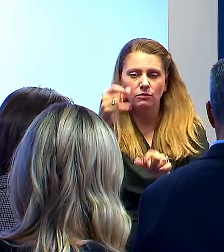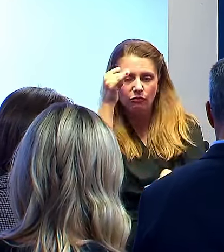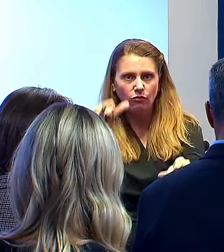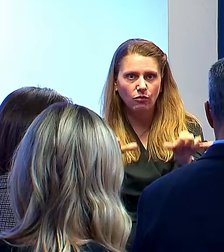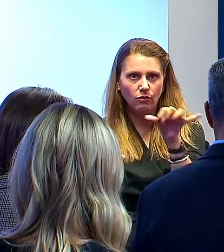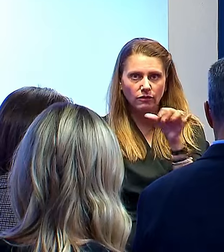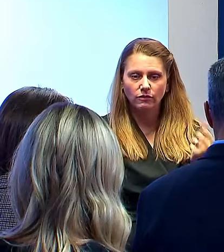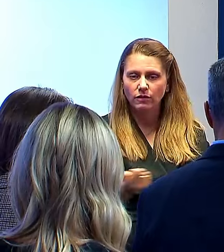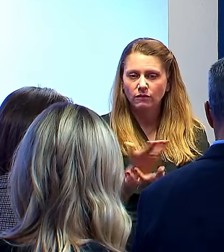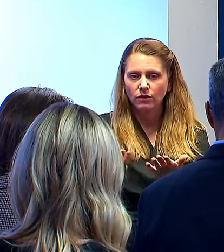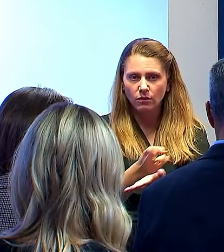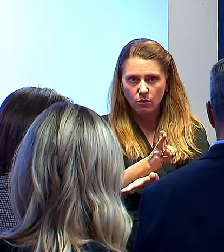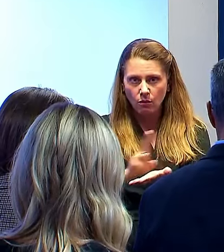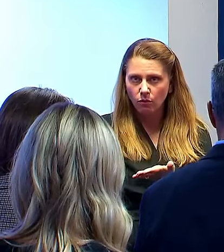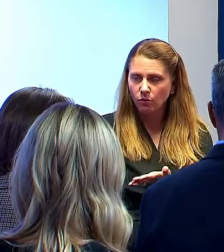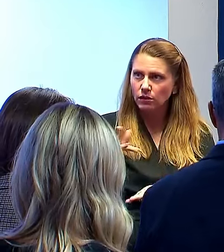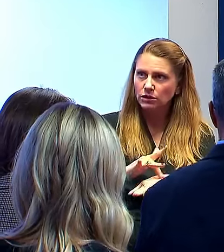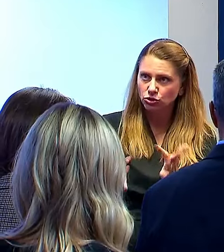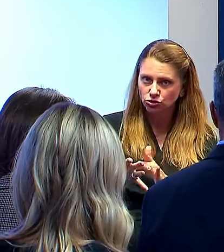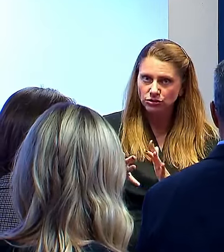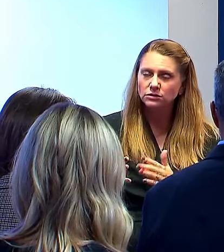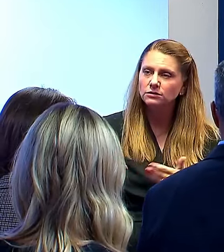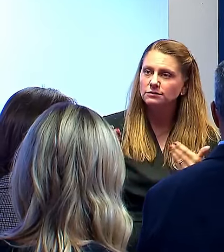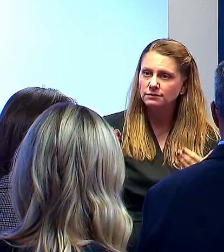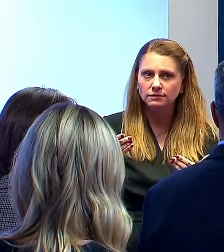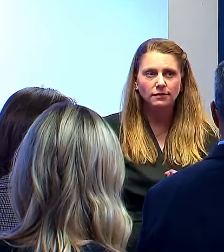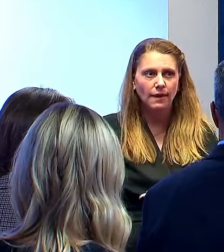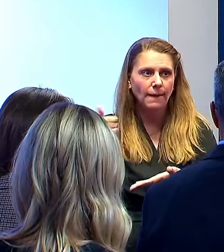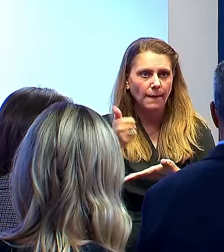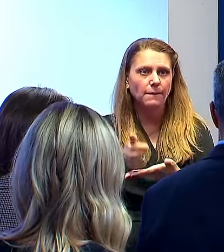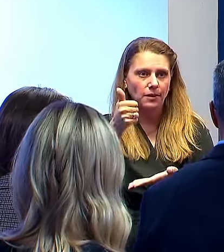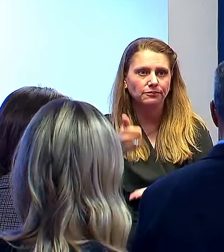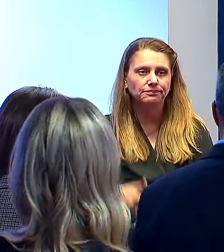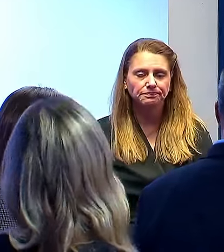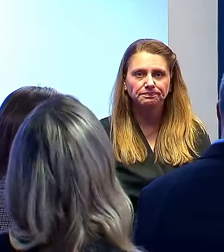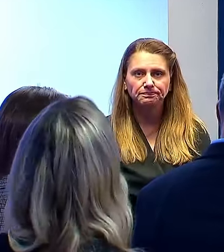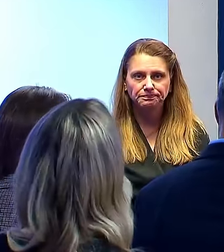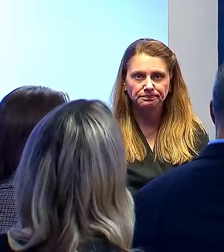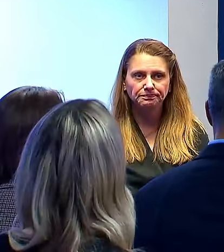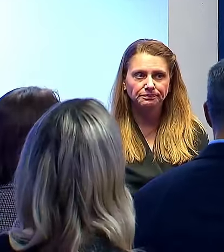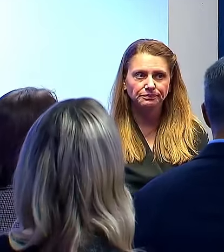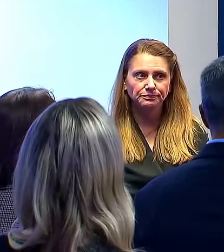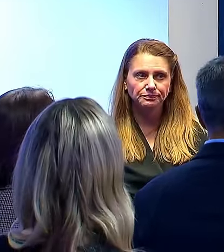which is holy, Jesus, shall we all say amen.